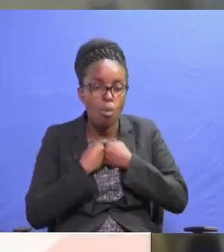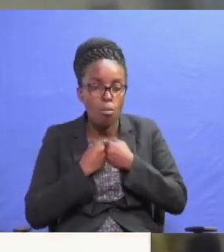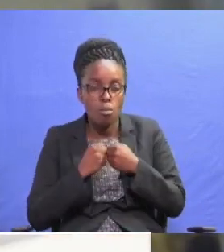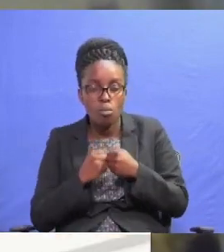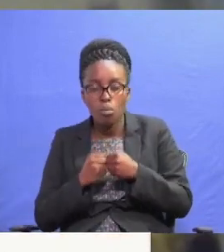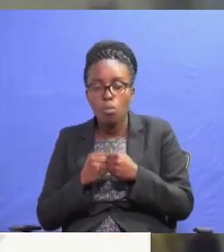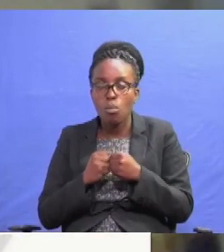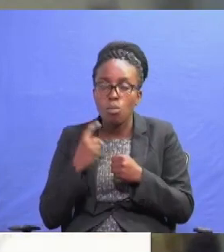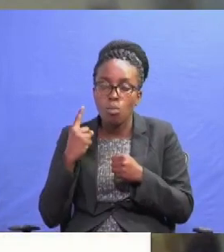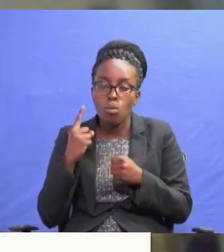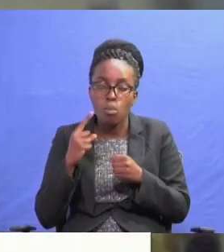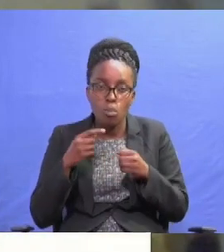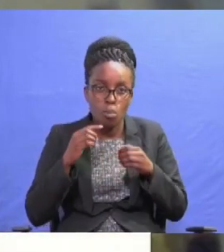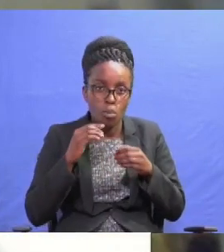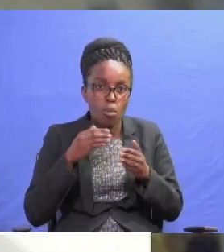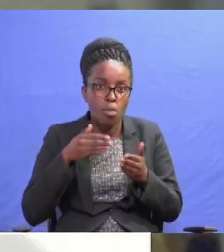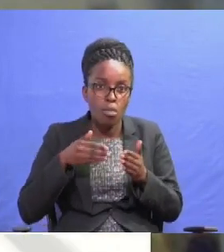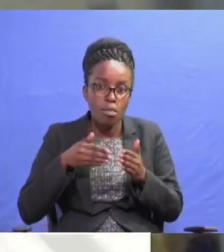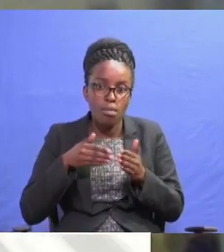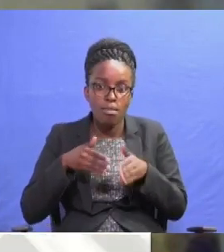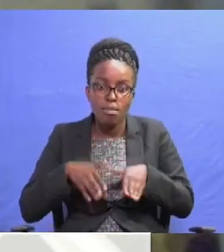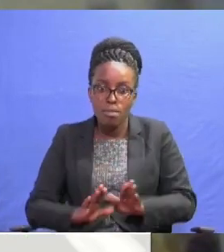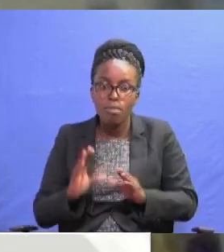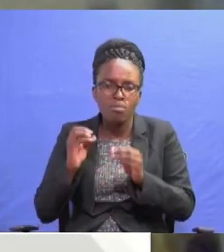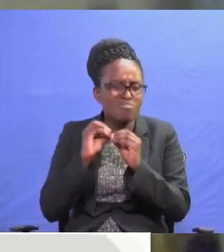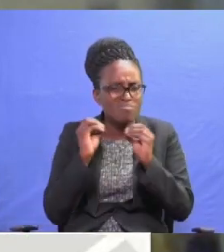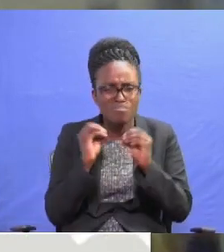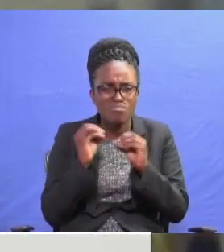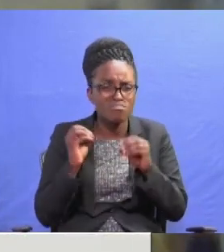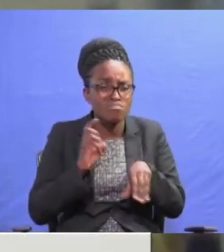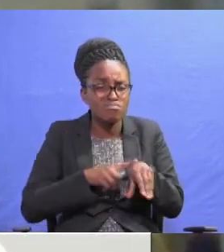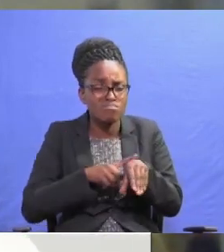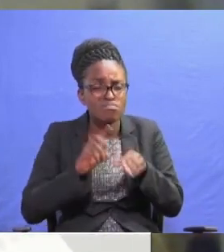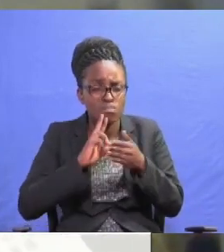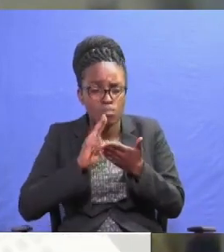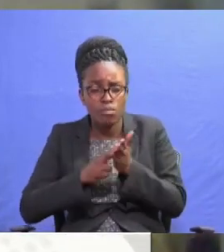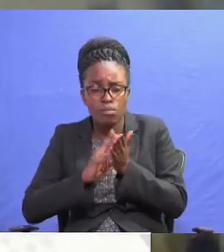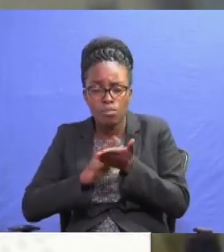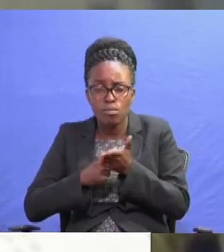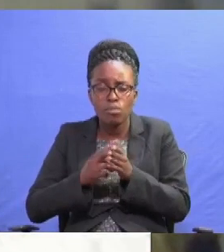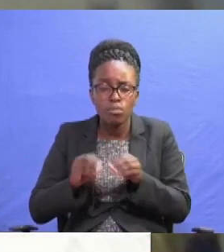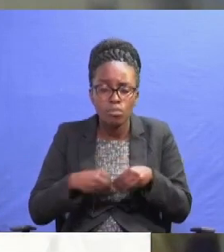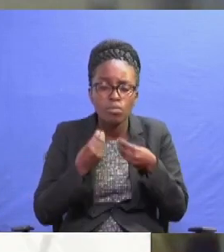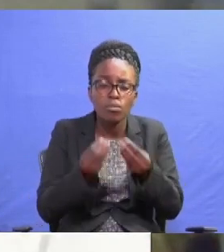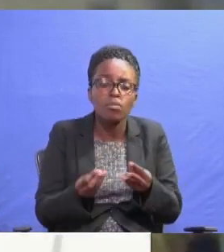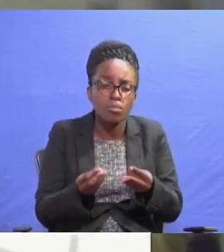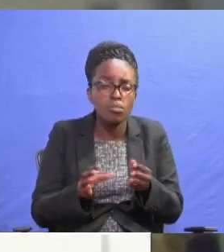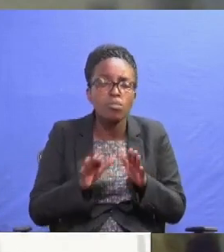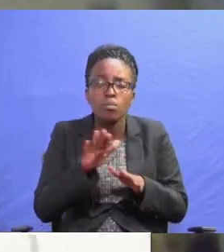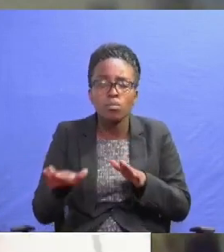demolish it anyway. Because if the legislation defines risky environment and what will